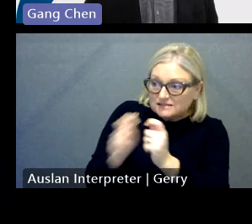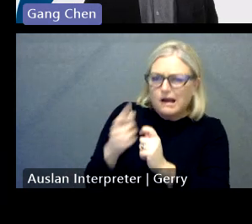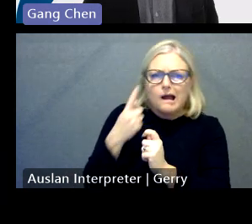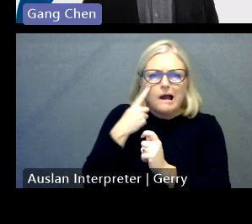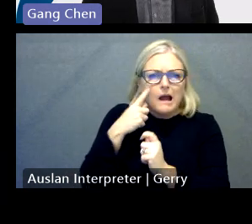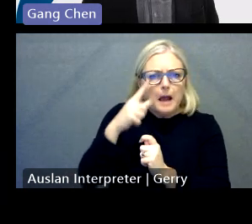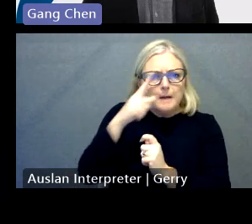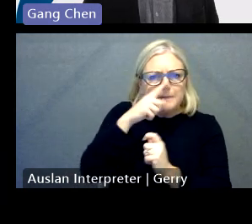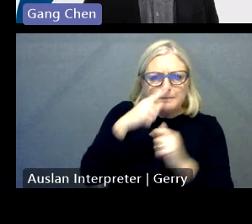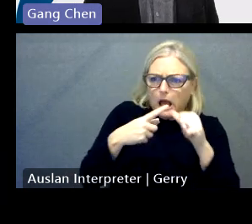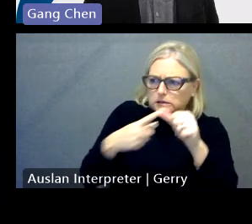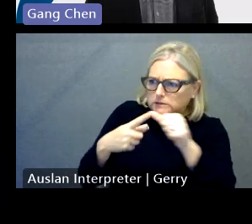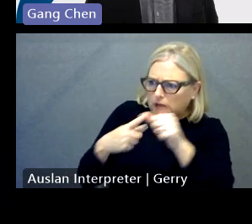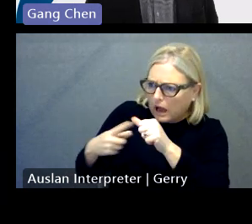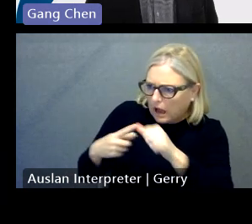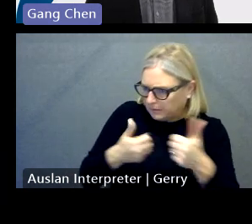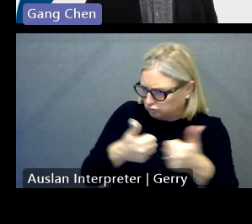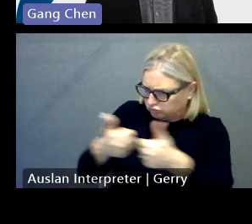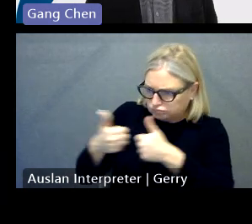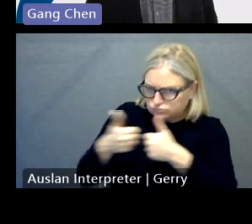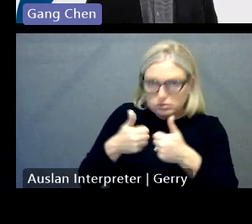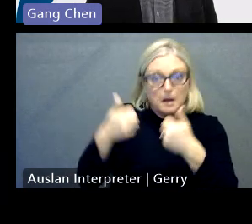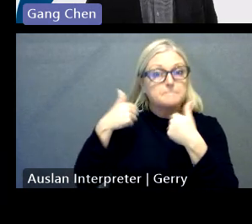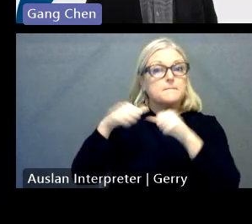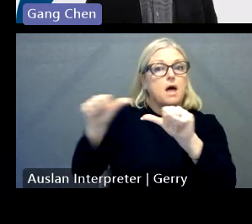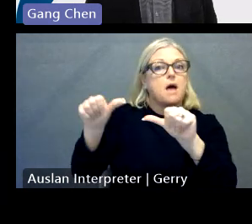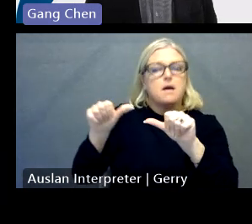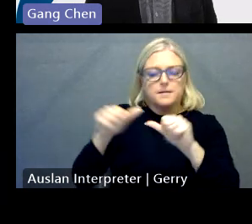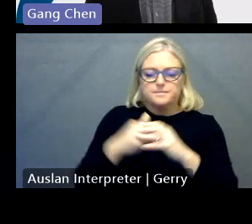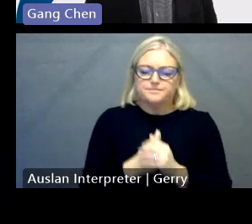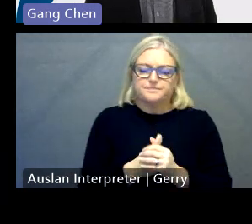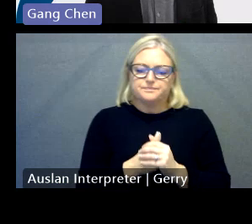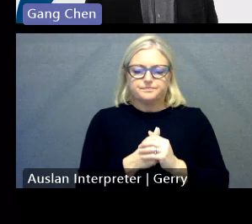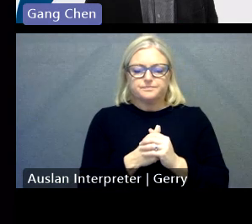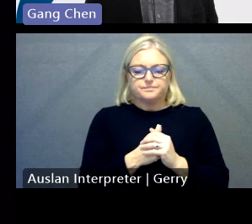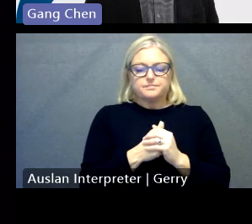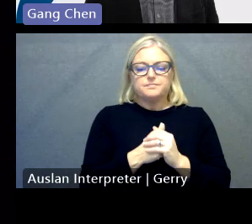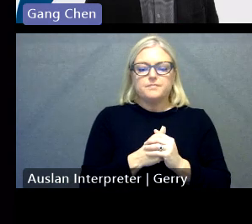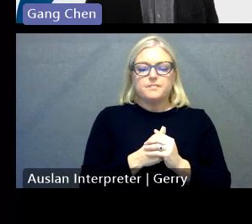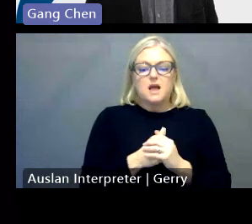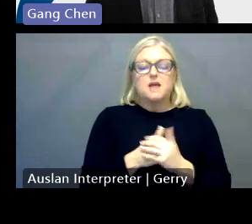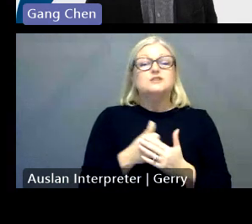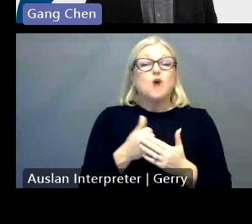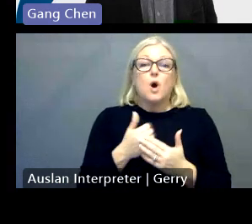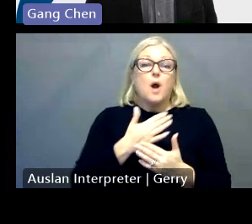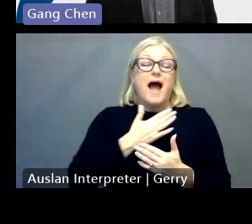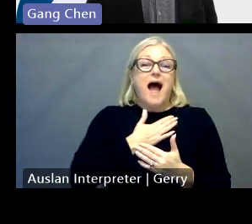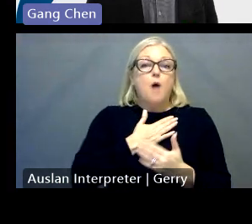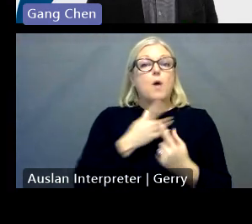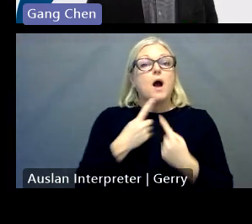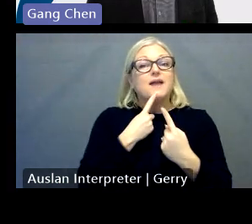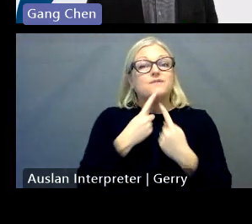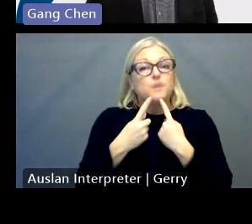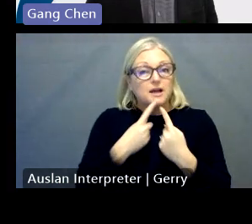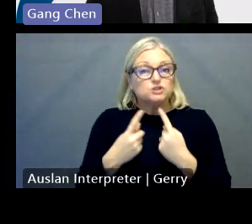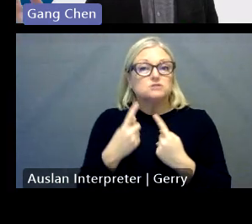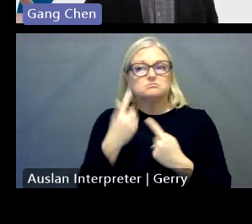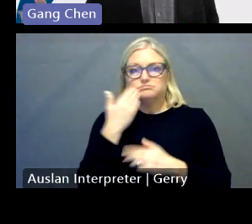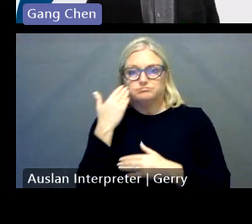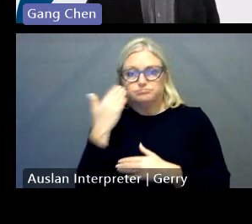So you will be able to find the detailed report as well as appendix on the DWI website today, and it